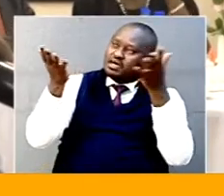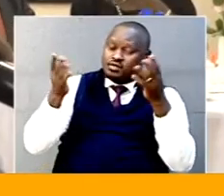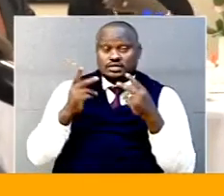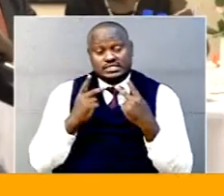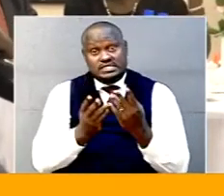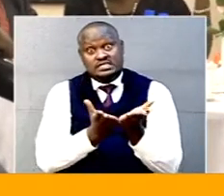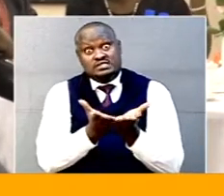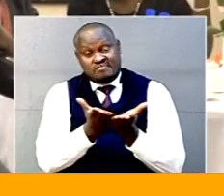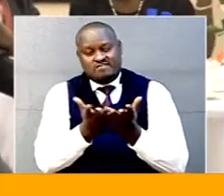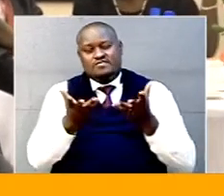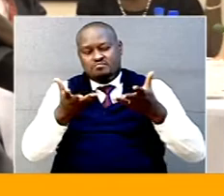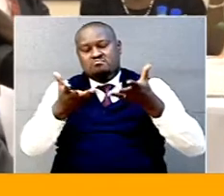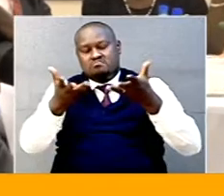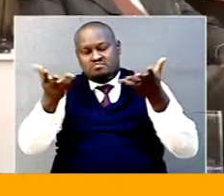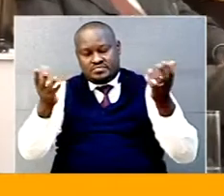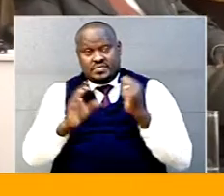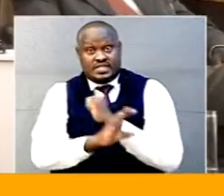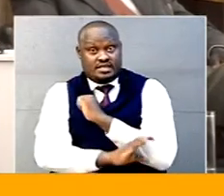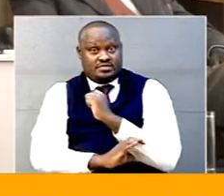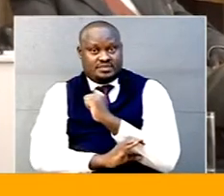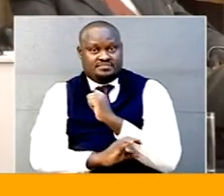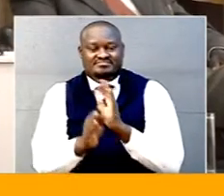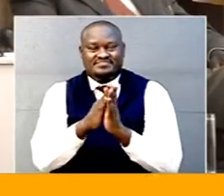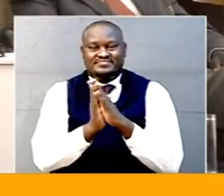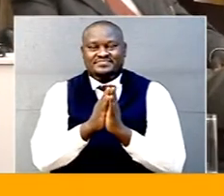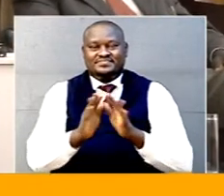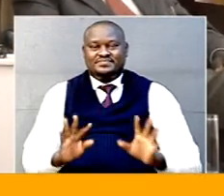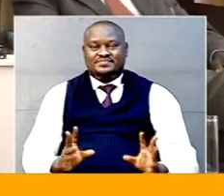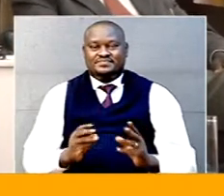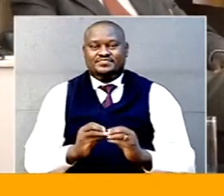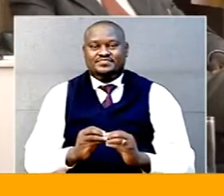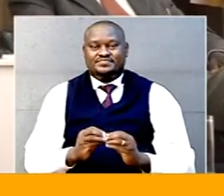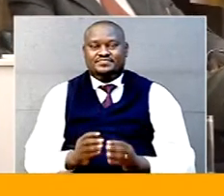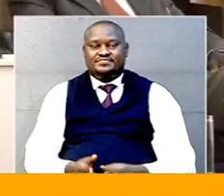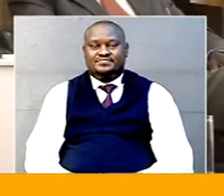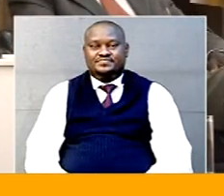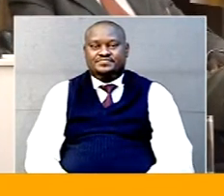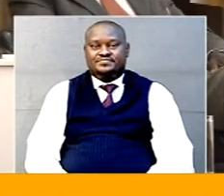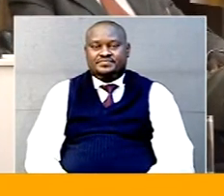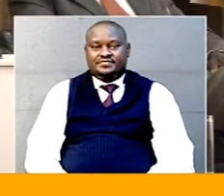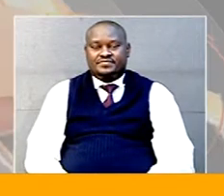and private investment meet. Dennis Igor for UBC Business.